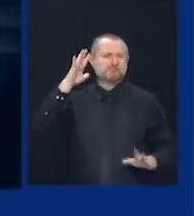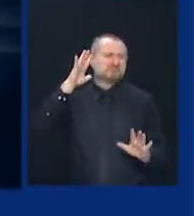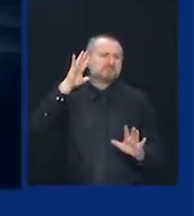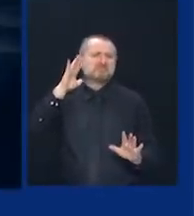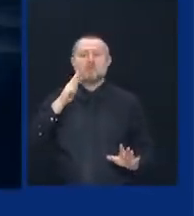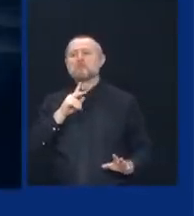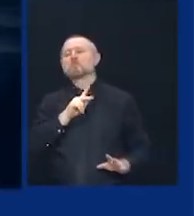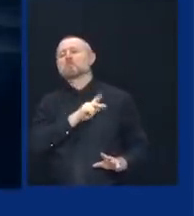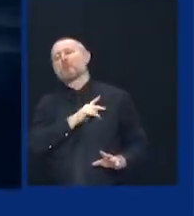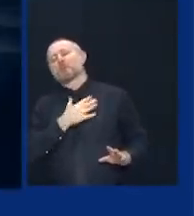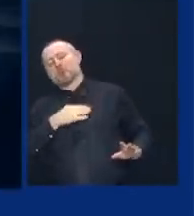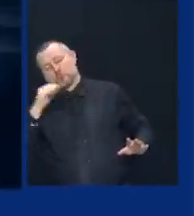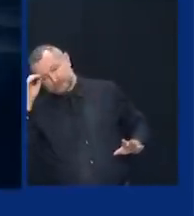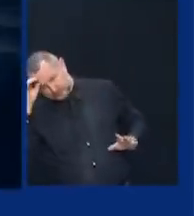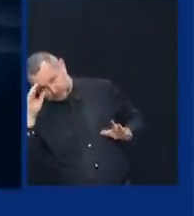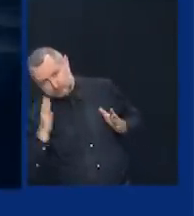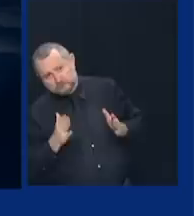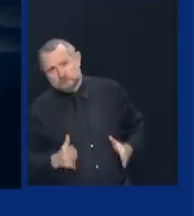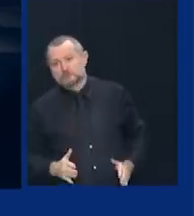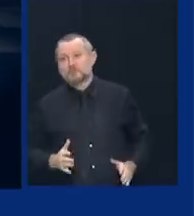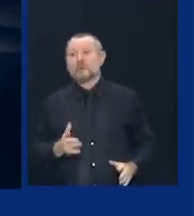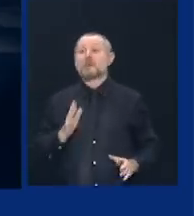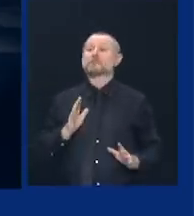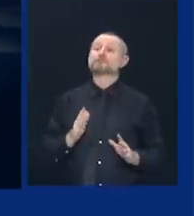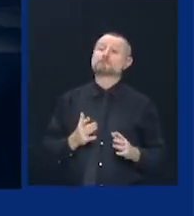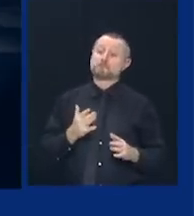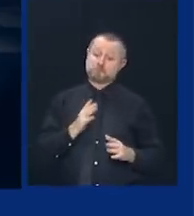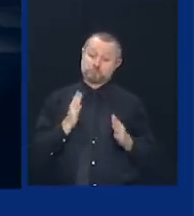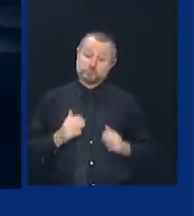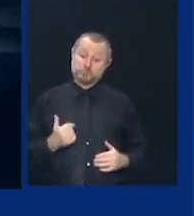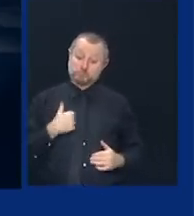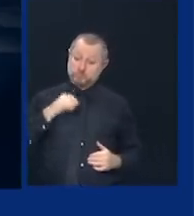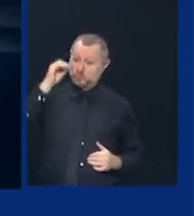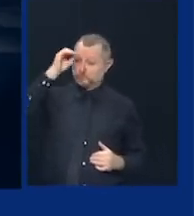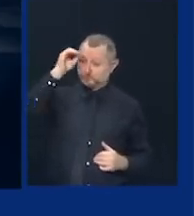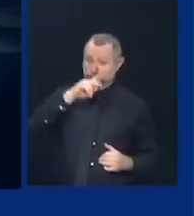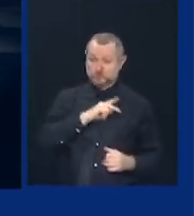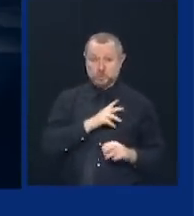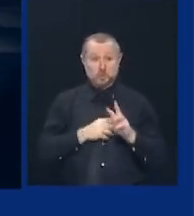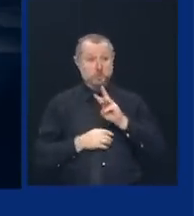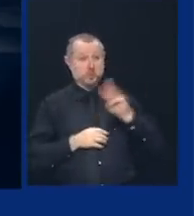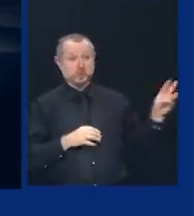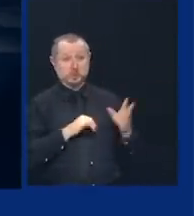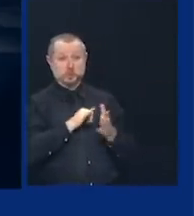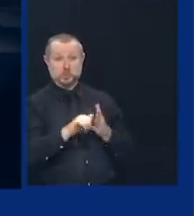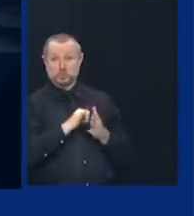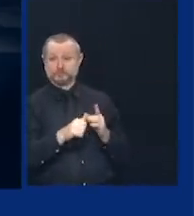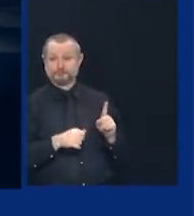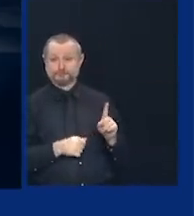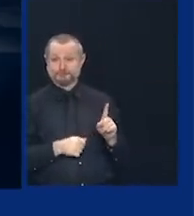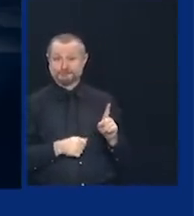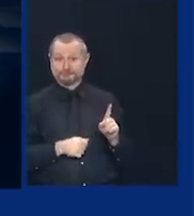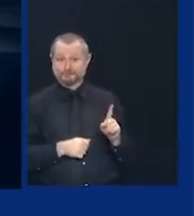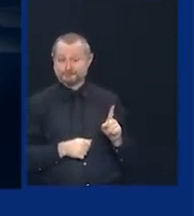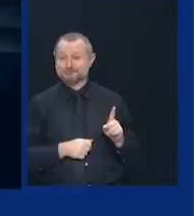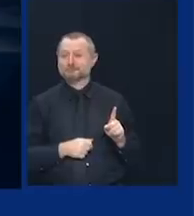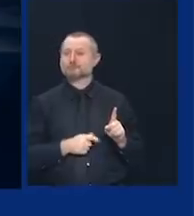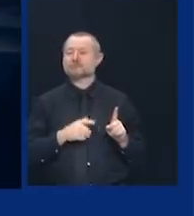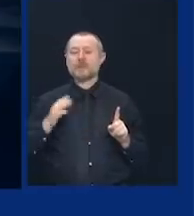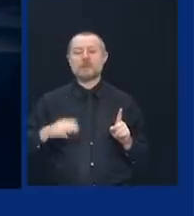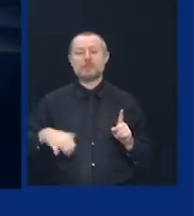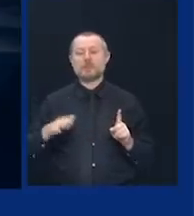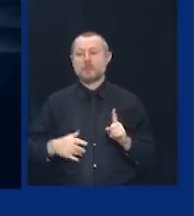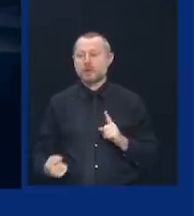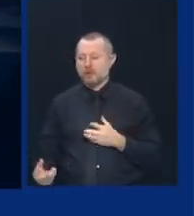Personal opinion. Western New York never lived the full pain of